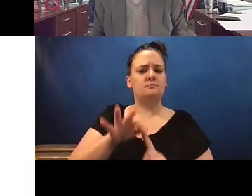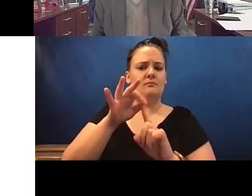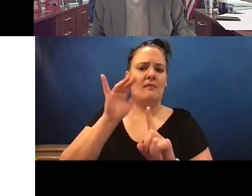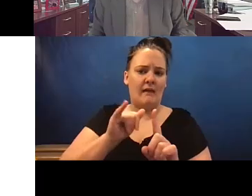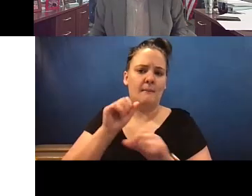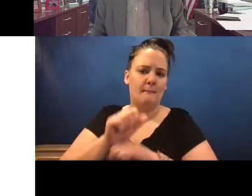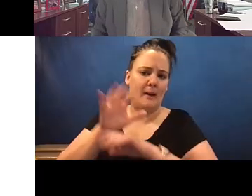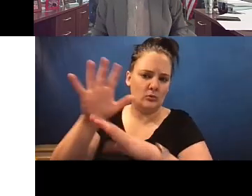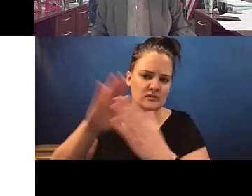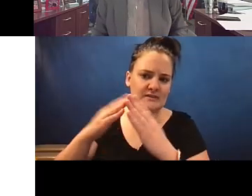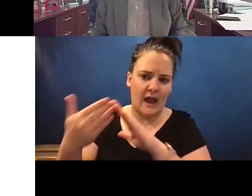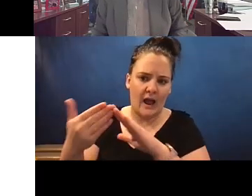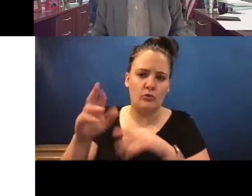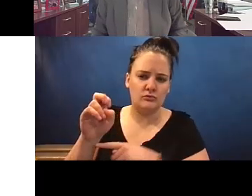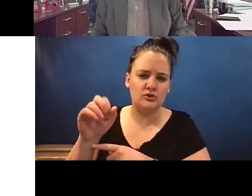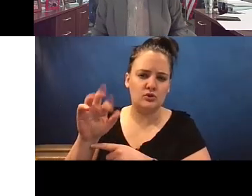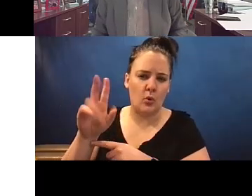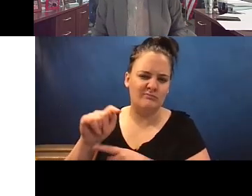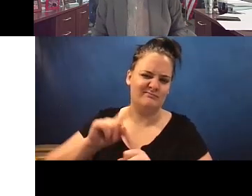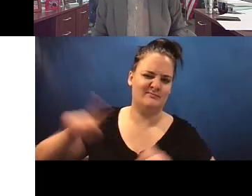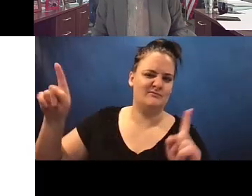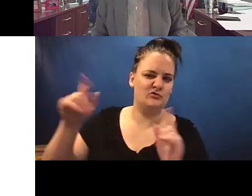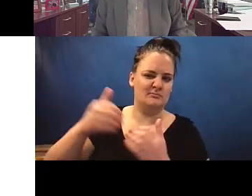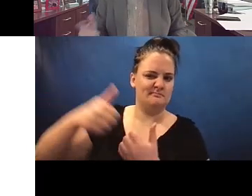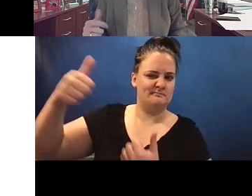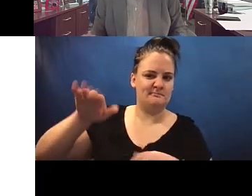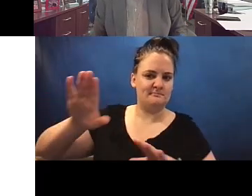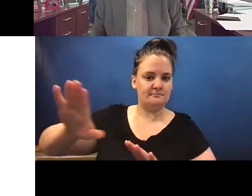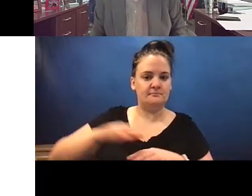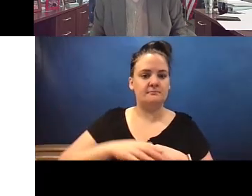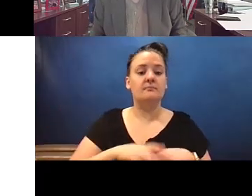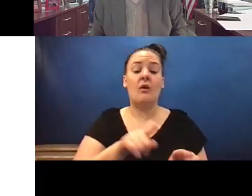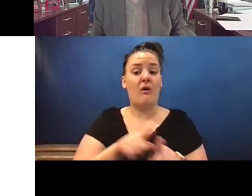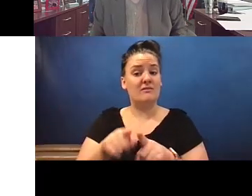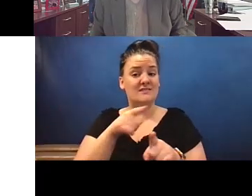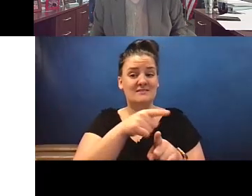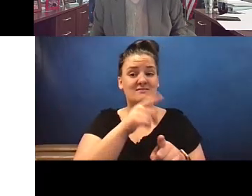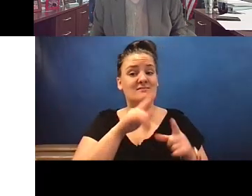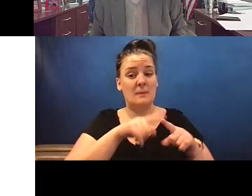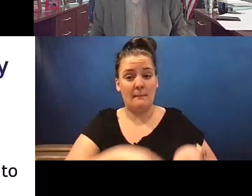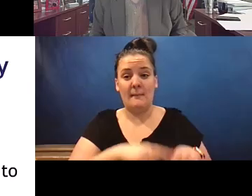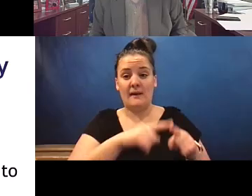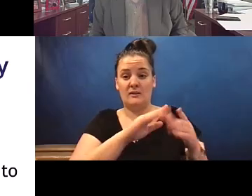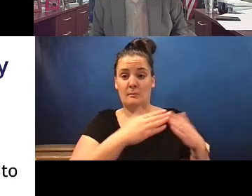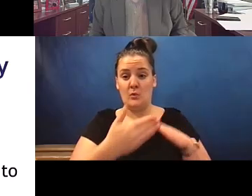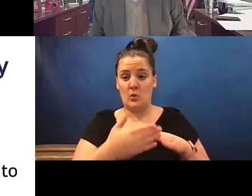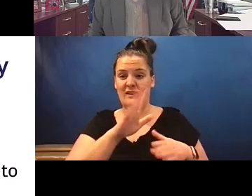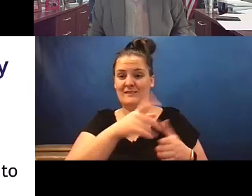resorts. And often they depend on community taxes. Let's go to the next slide, please.